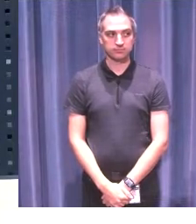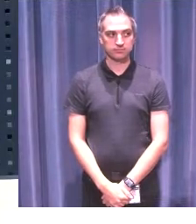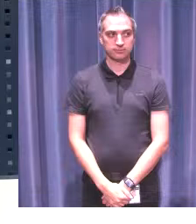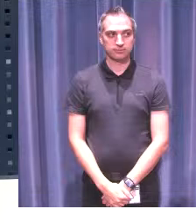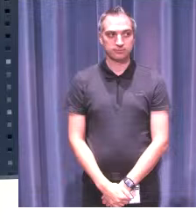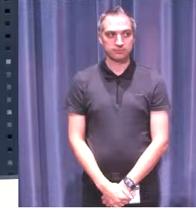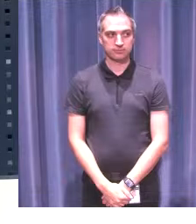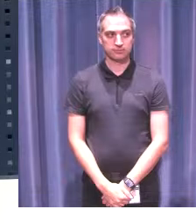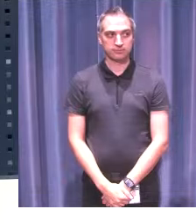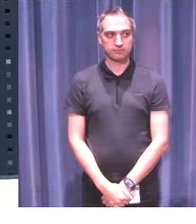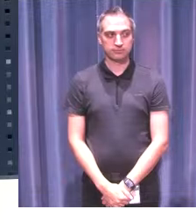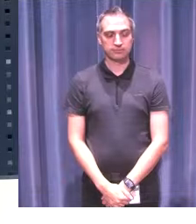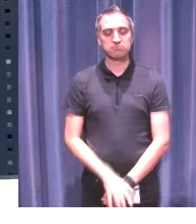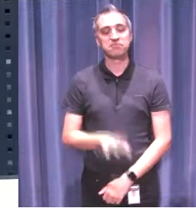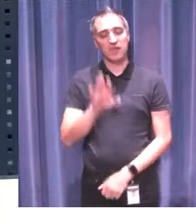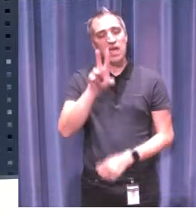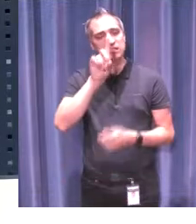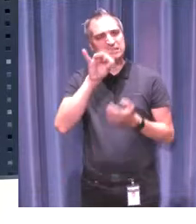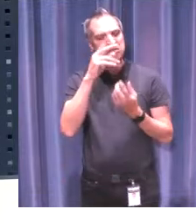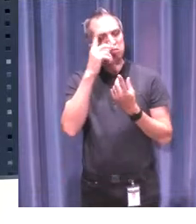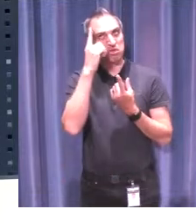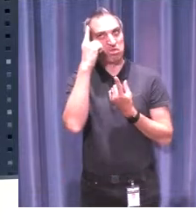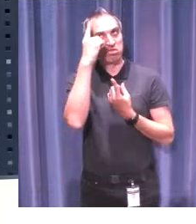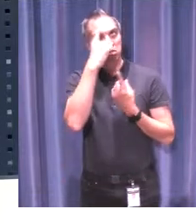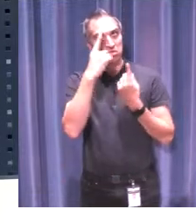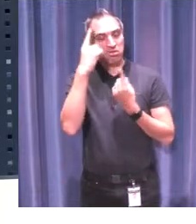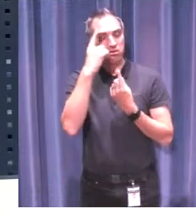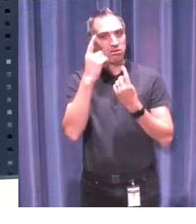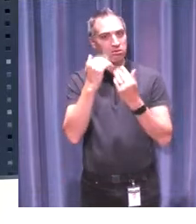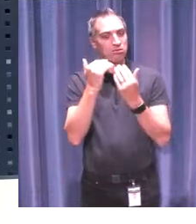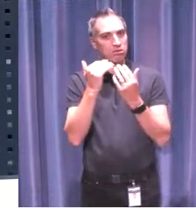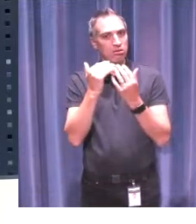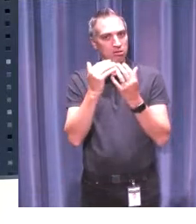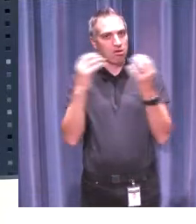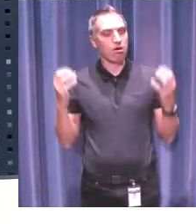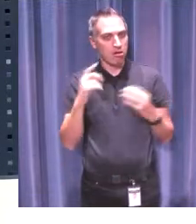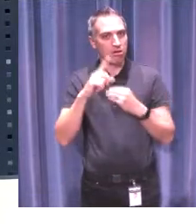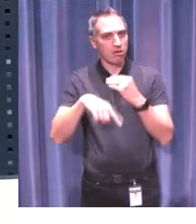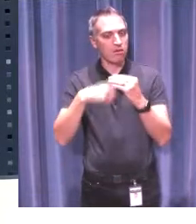I actually gave that a lot of thought. It's an important